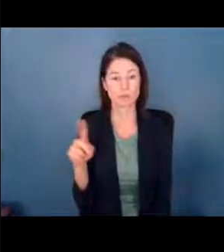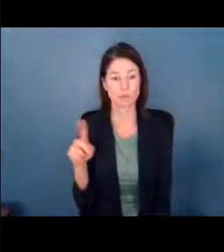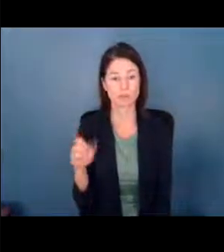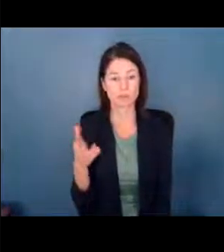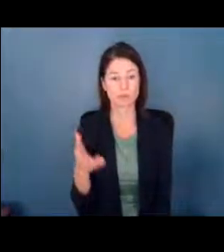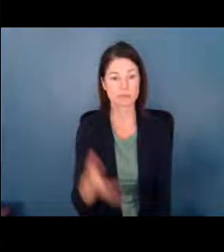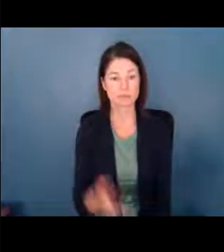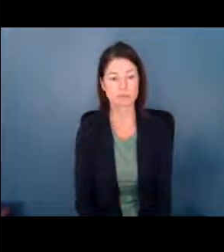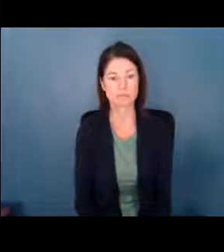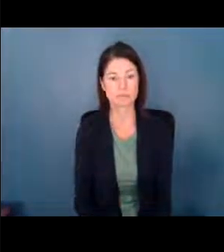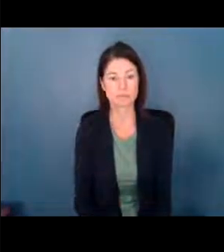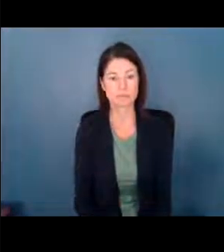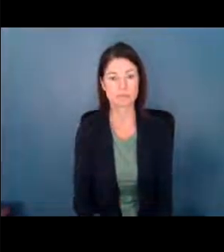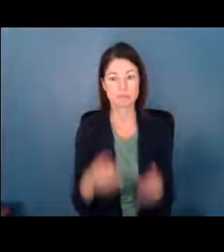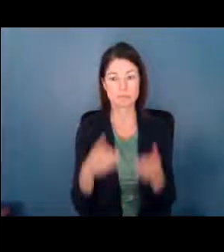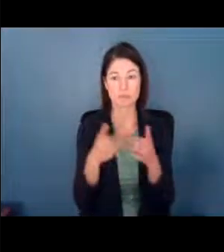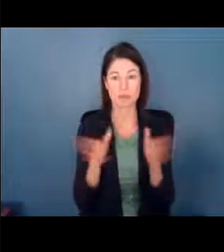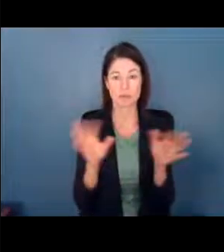Any public comment?